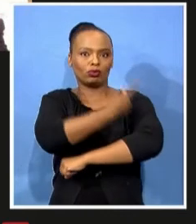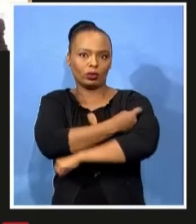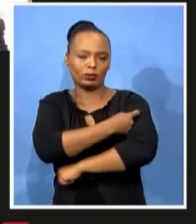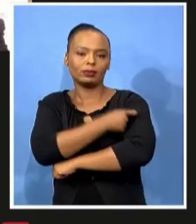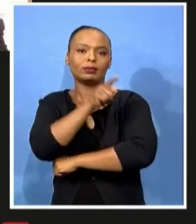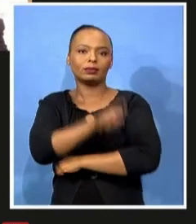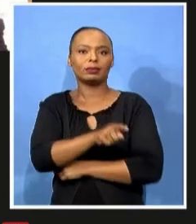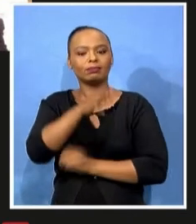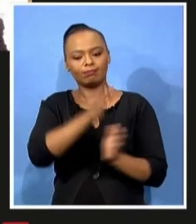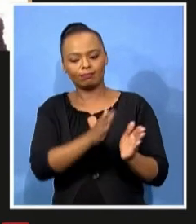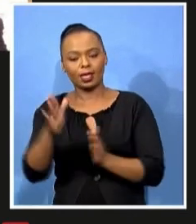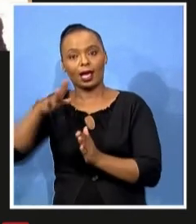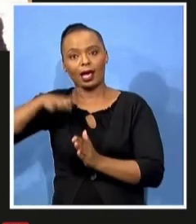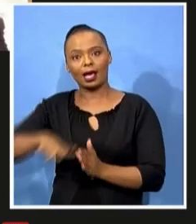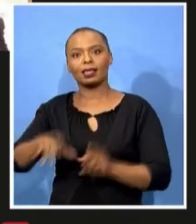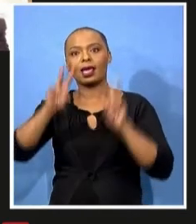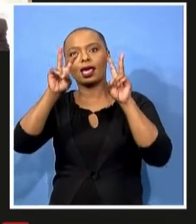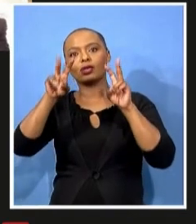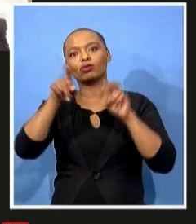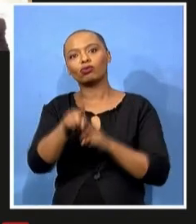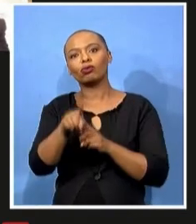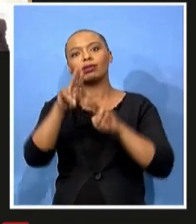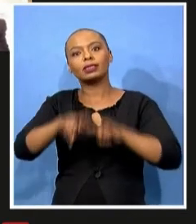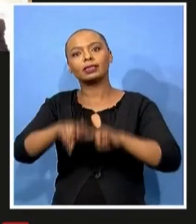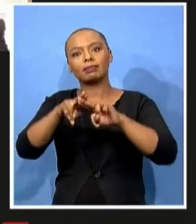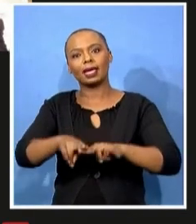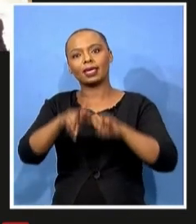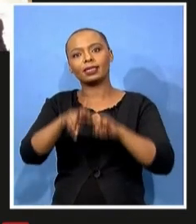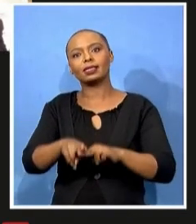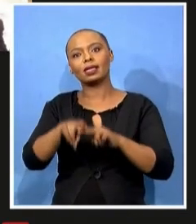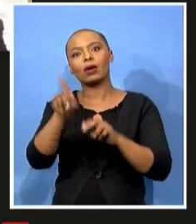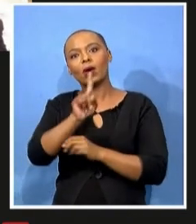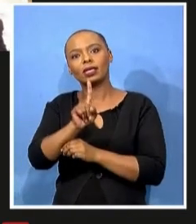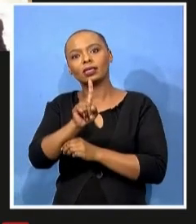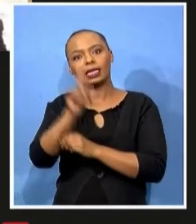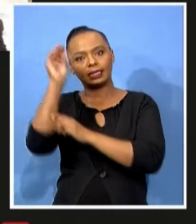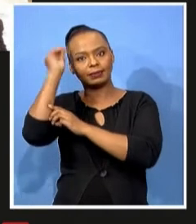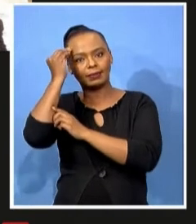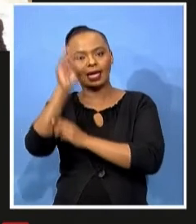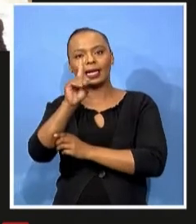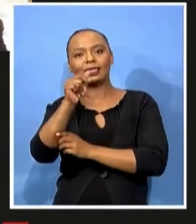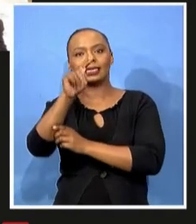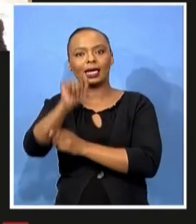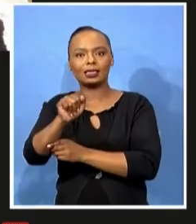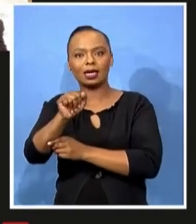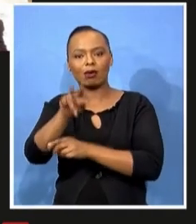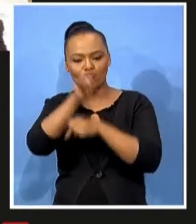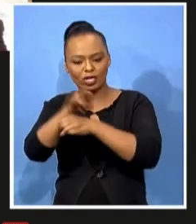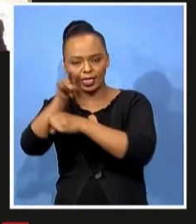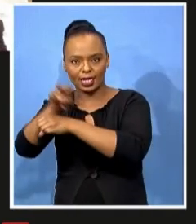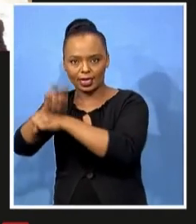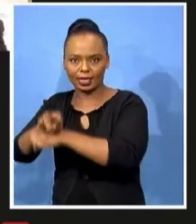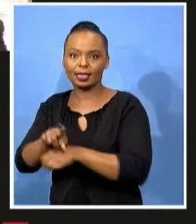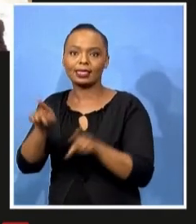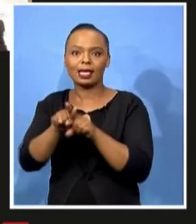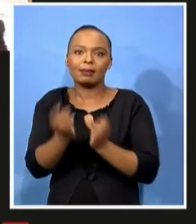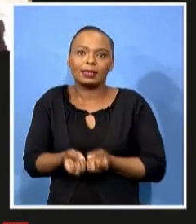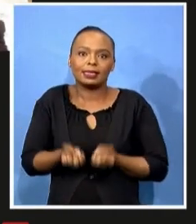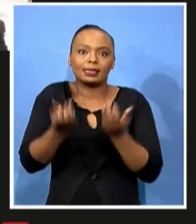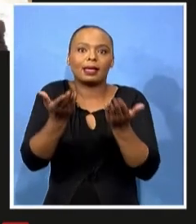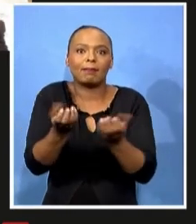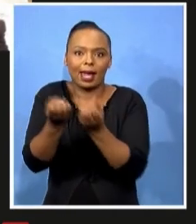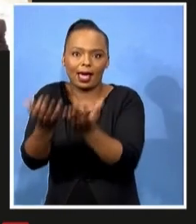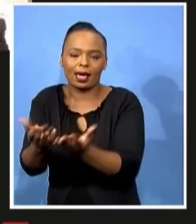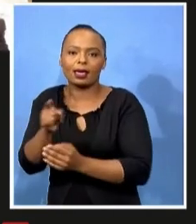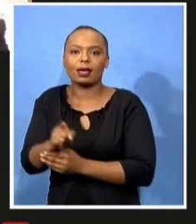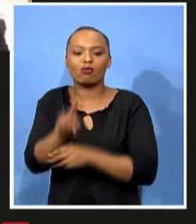huge data monitoring, supply monitoring and tracking reports and vaccine